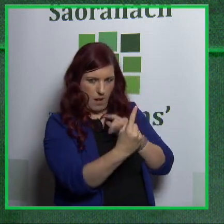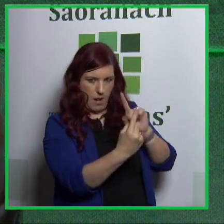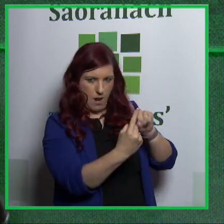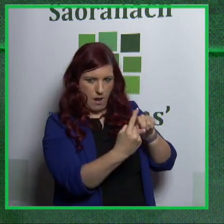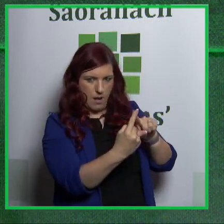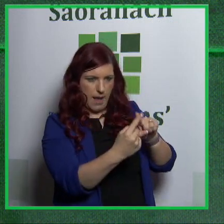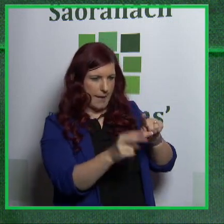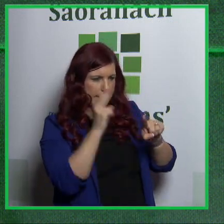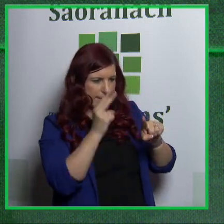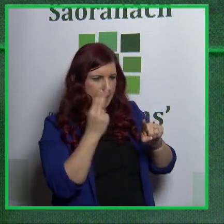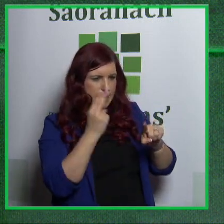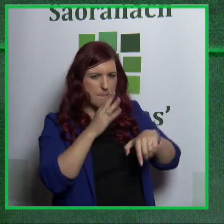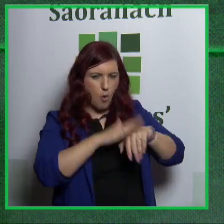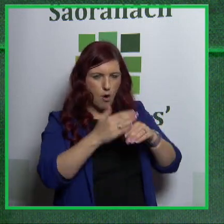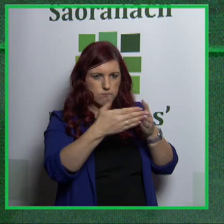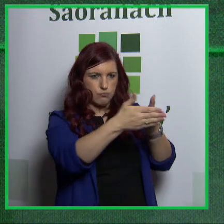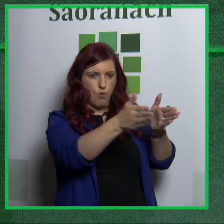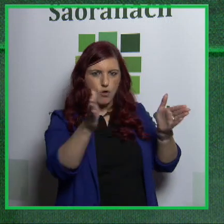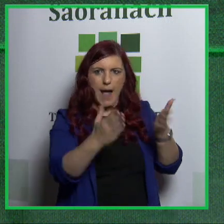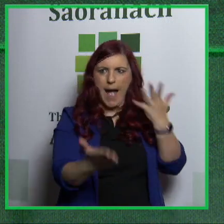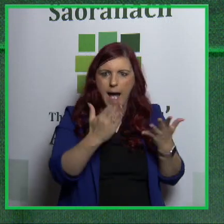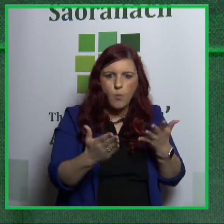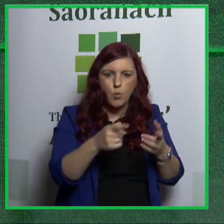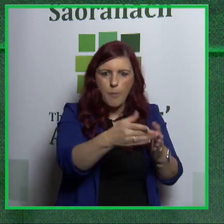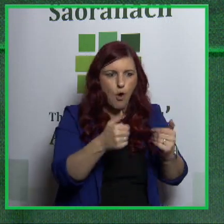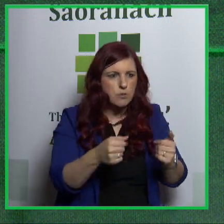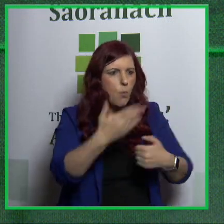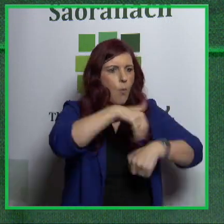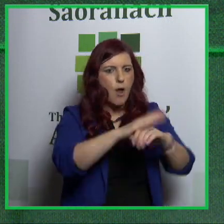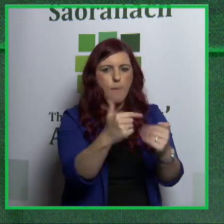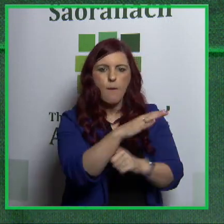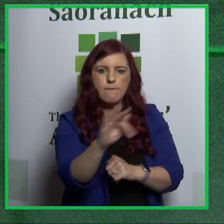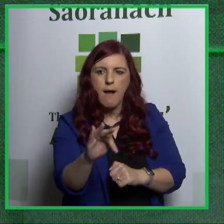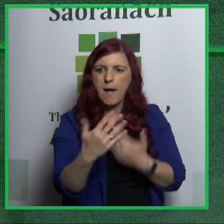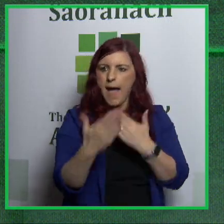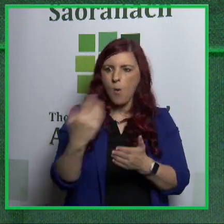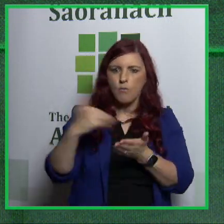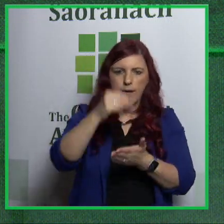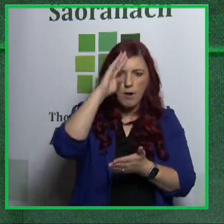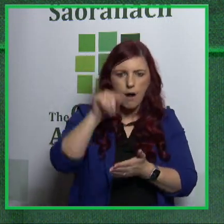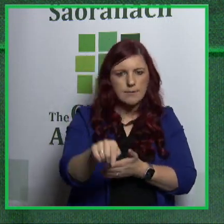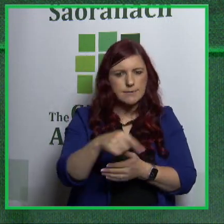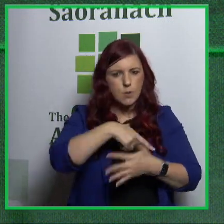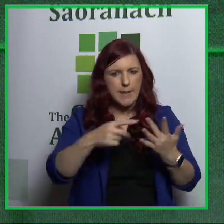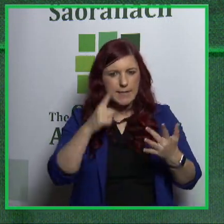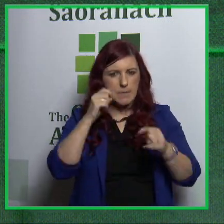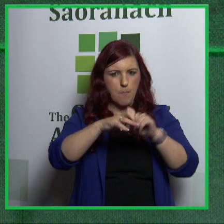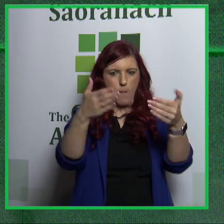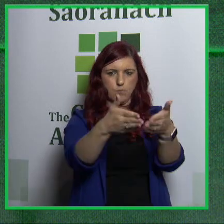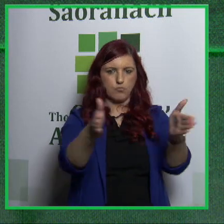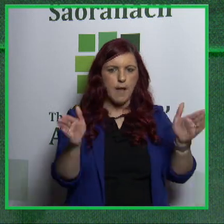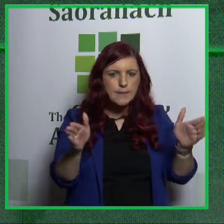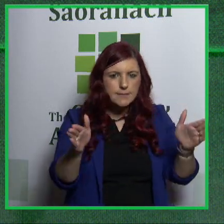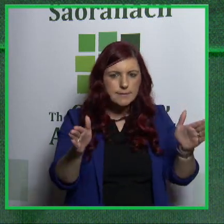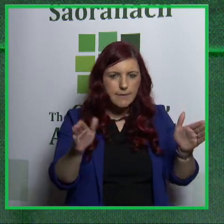of the more grand scale importation, and have that criminal justice as an overarching structure that governs like